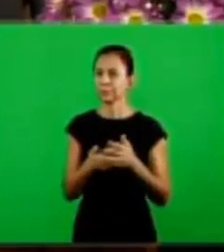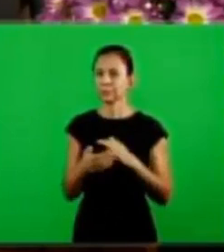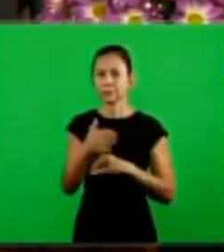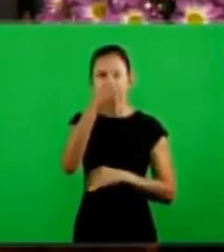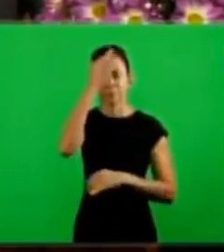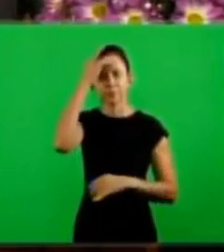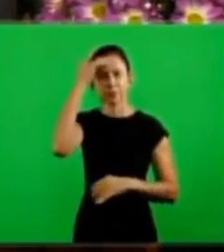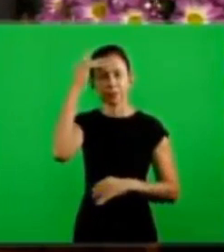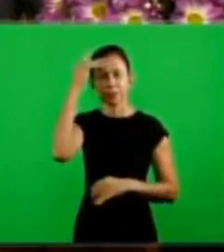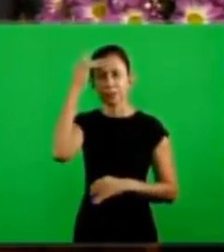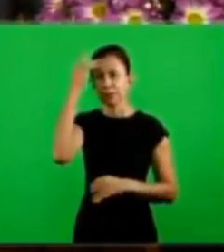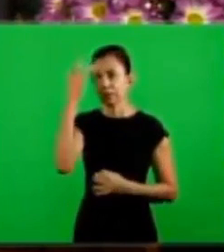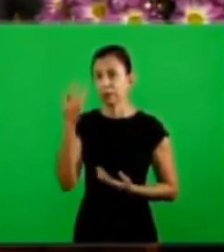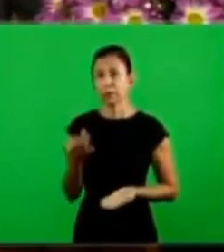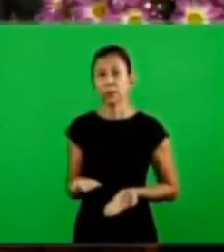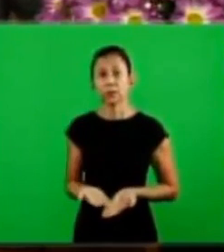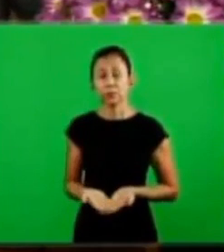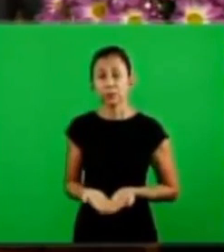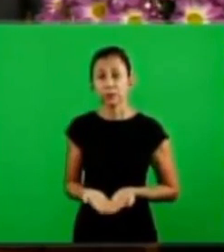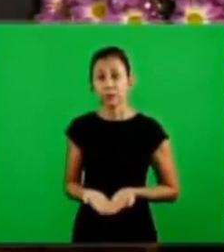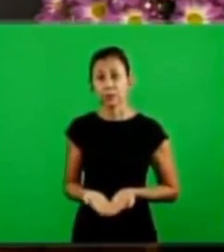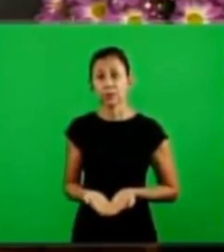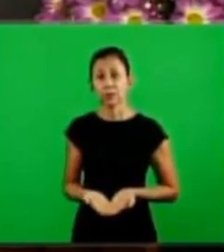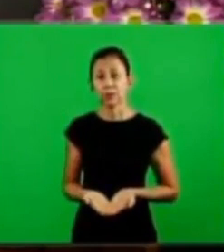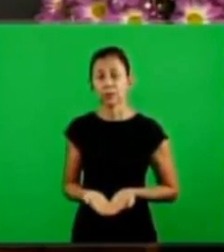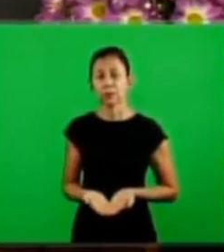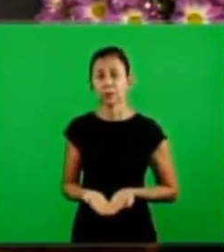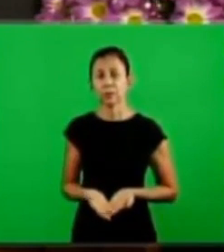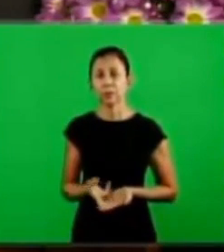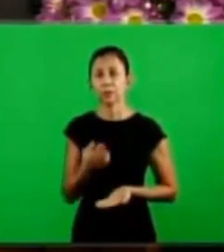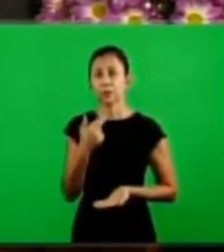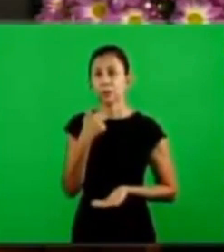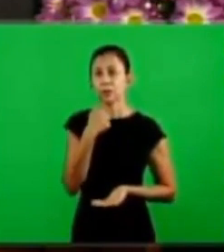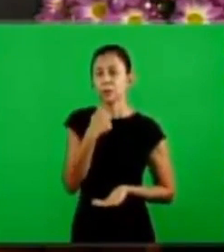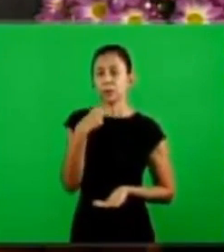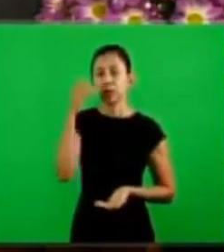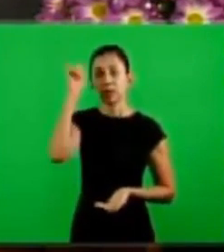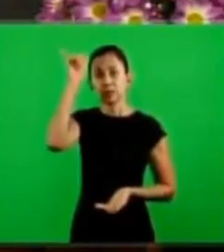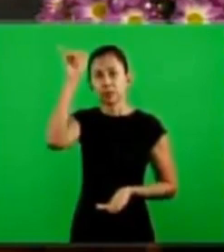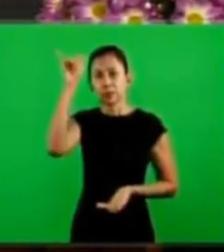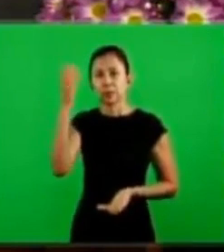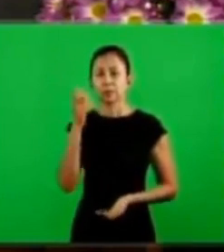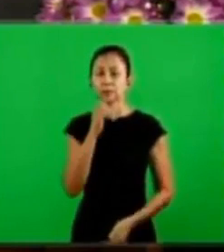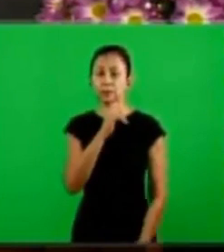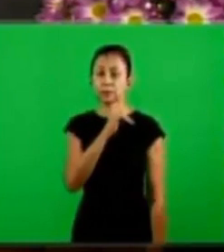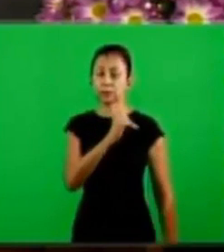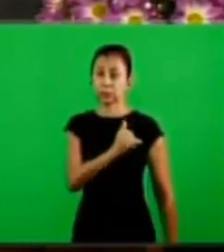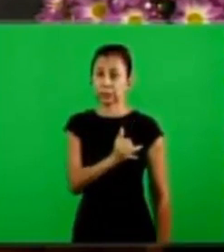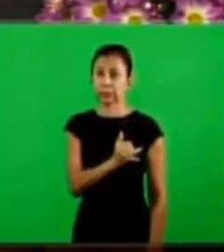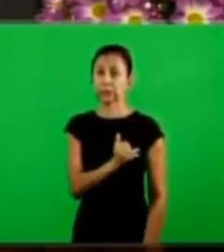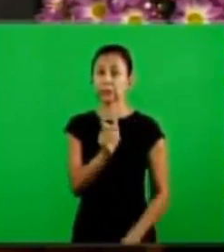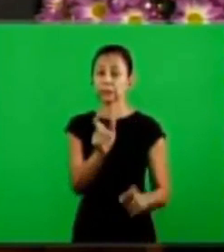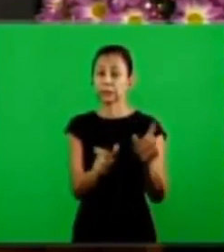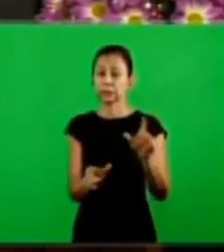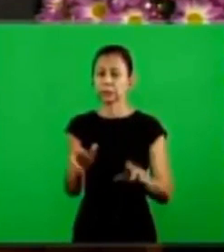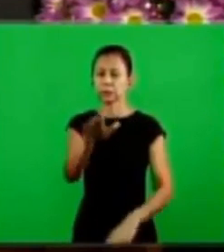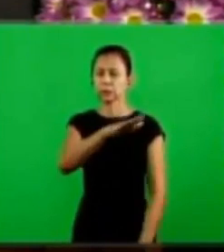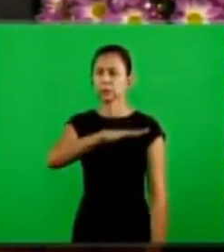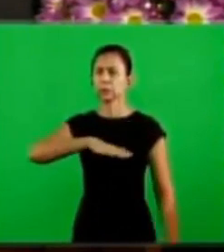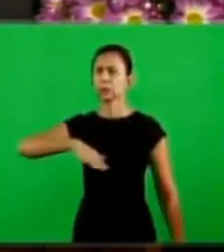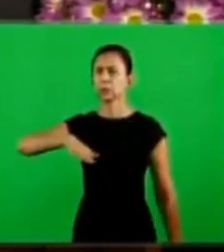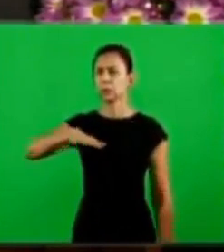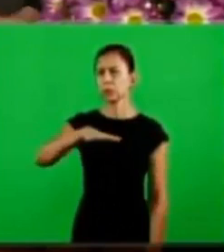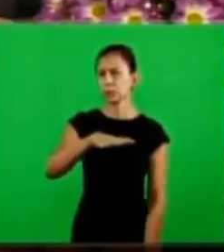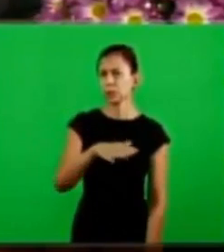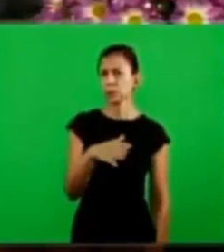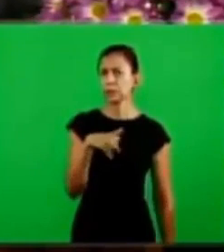of anyone. We cannot deny that people in